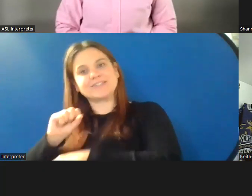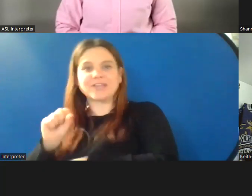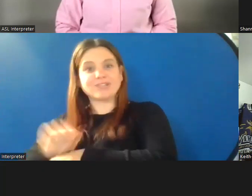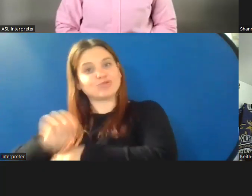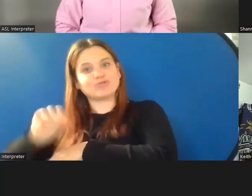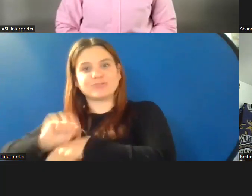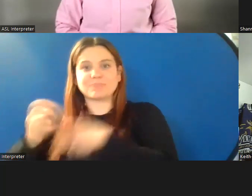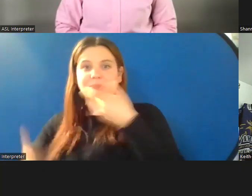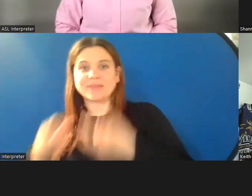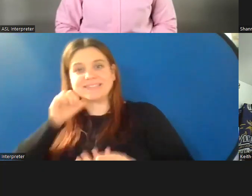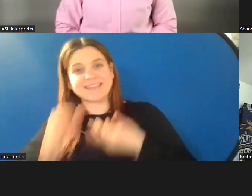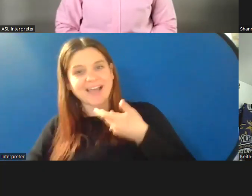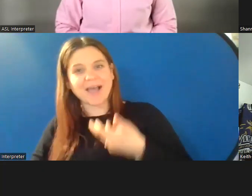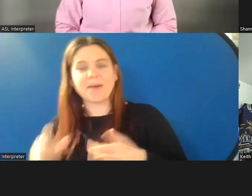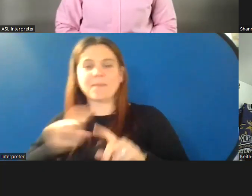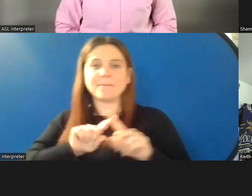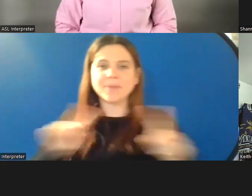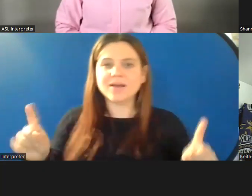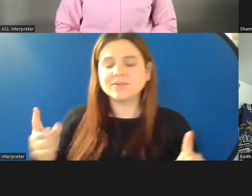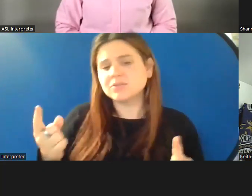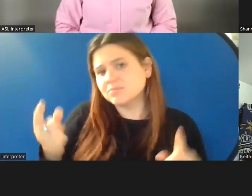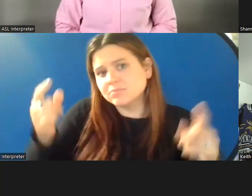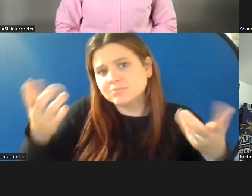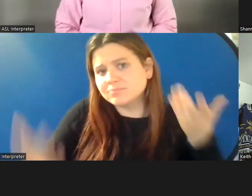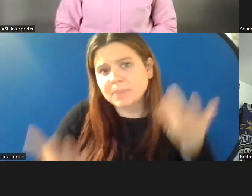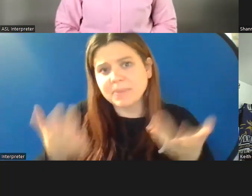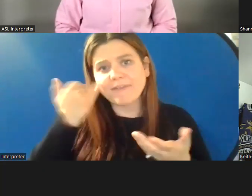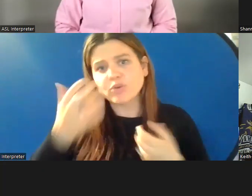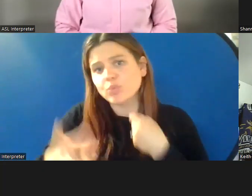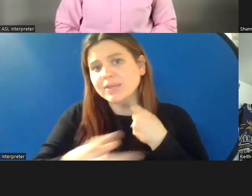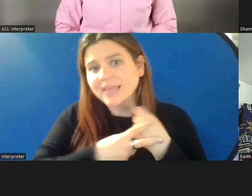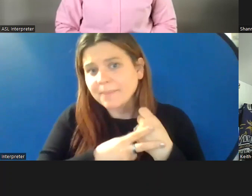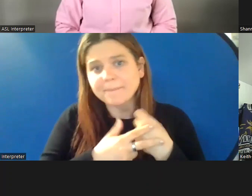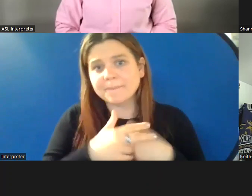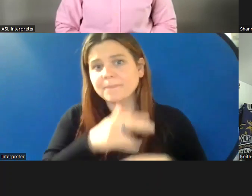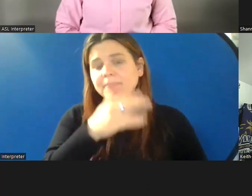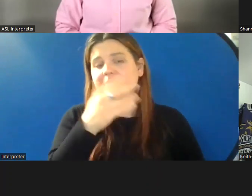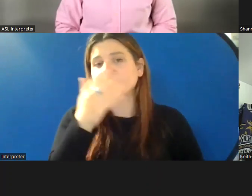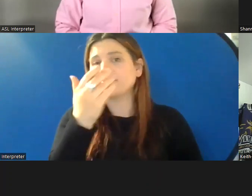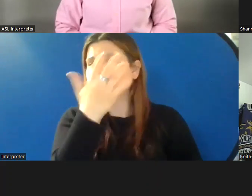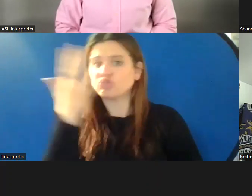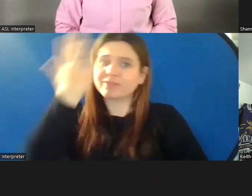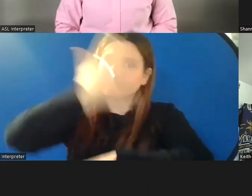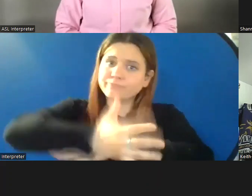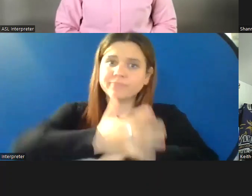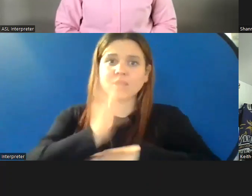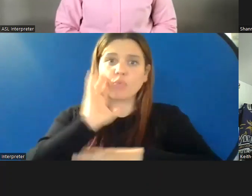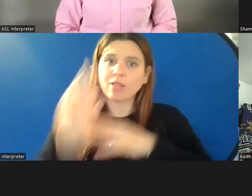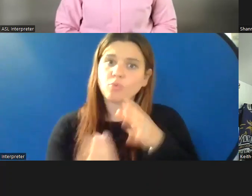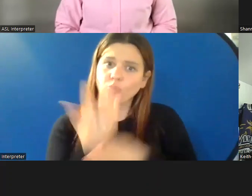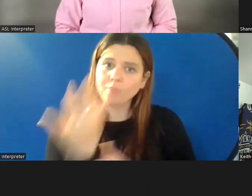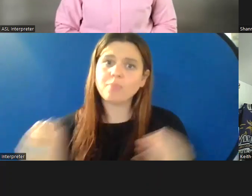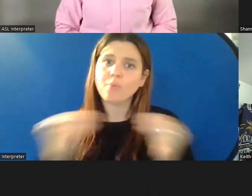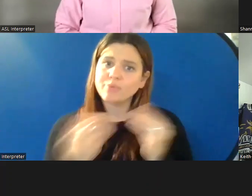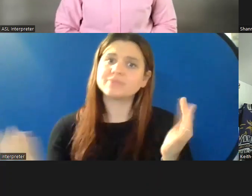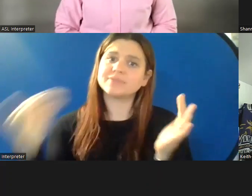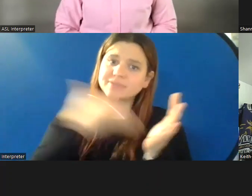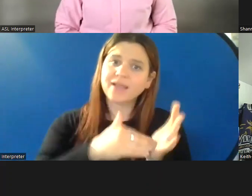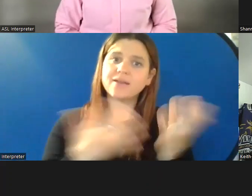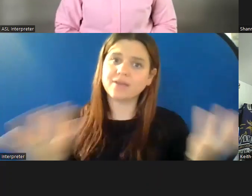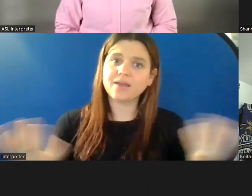that the residual trees that you keep, I mean, they're going to grow more and everything. And I found over the years that a lot of these